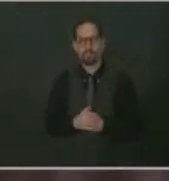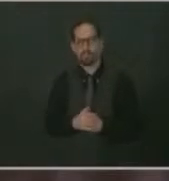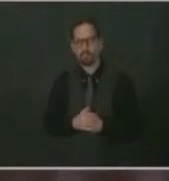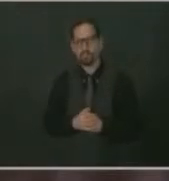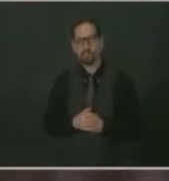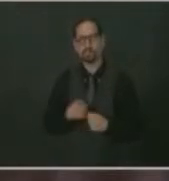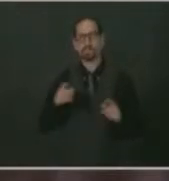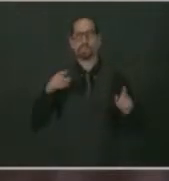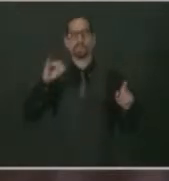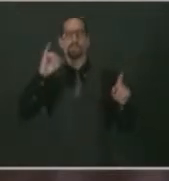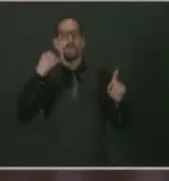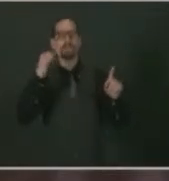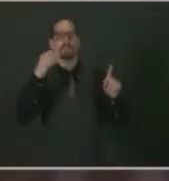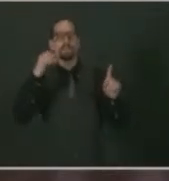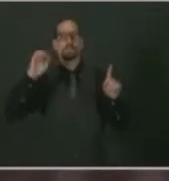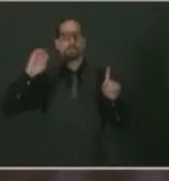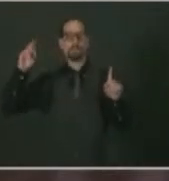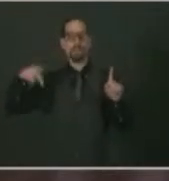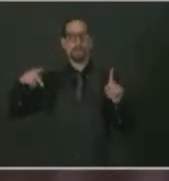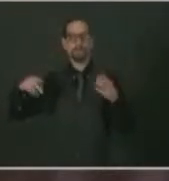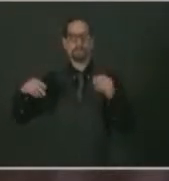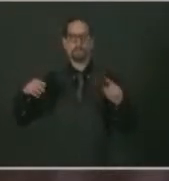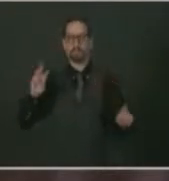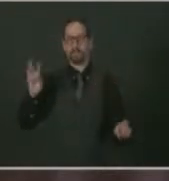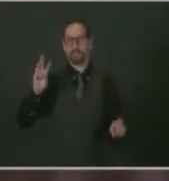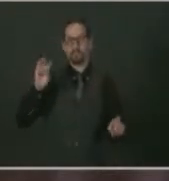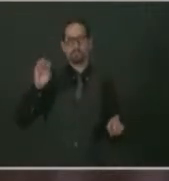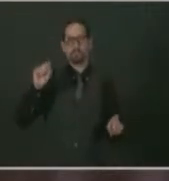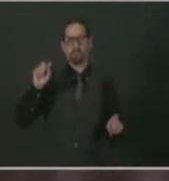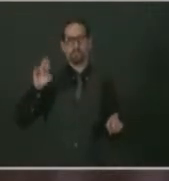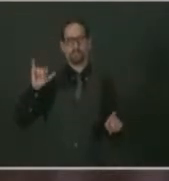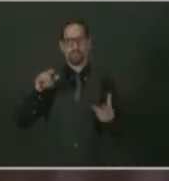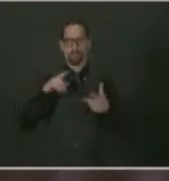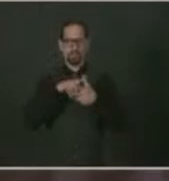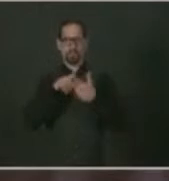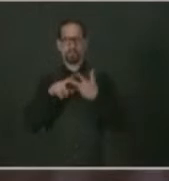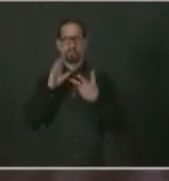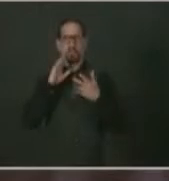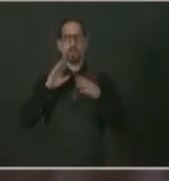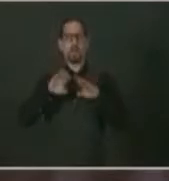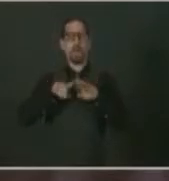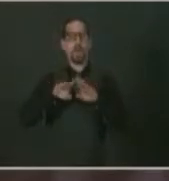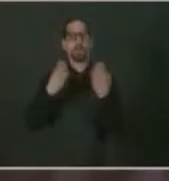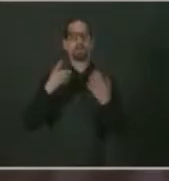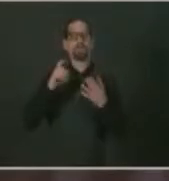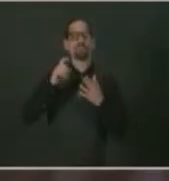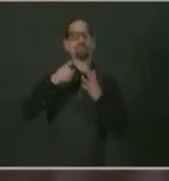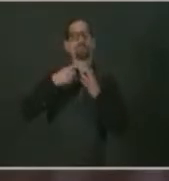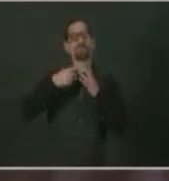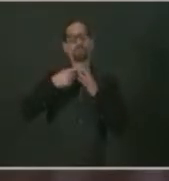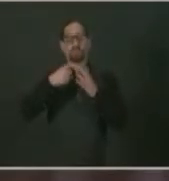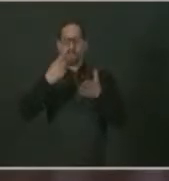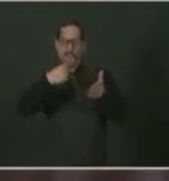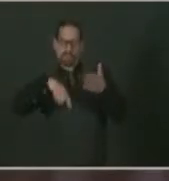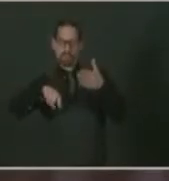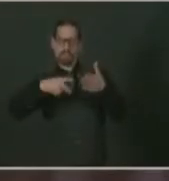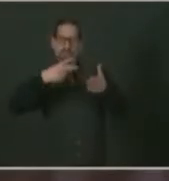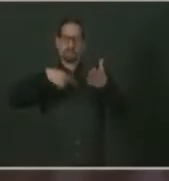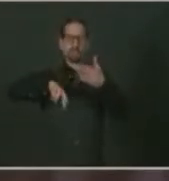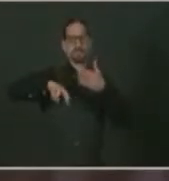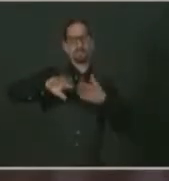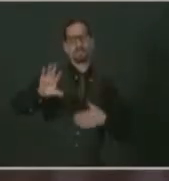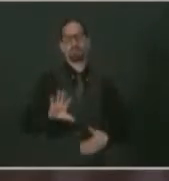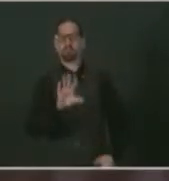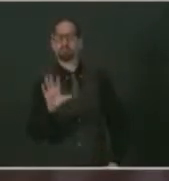East Providence, and Westerly, that should be in the beginning of April here, the next week or two, all dependent upon supply. The